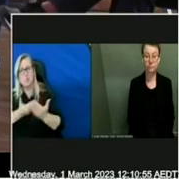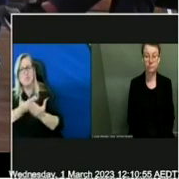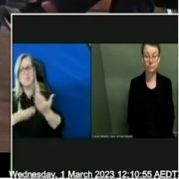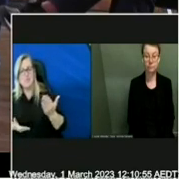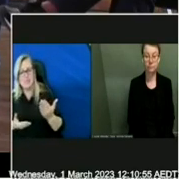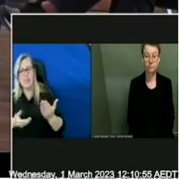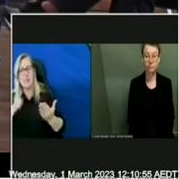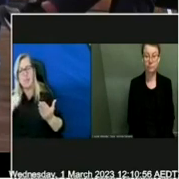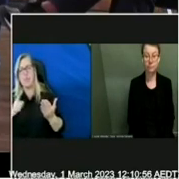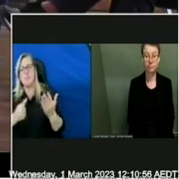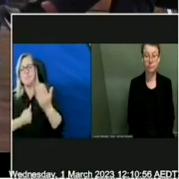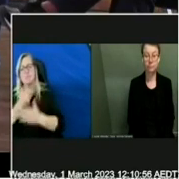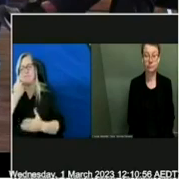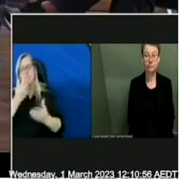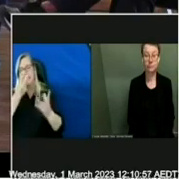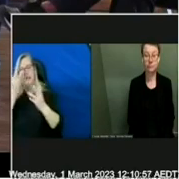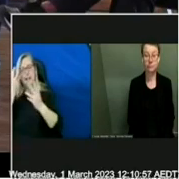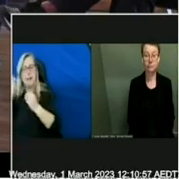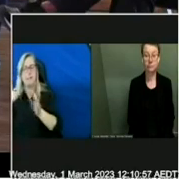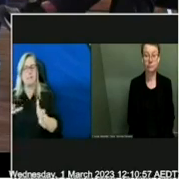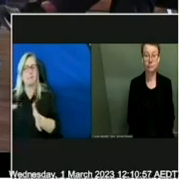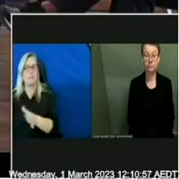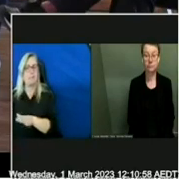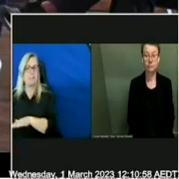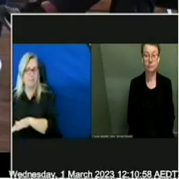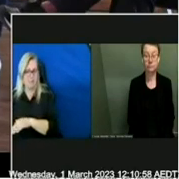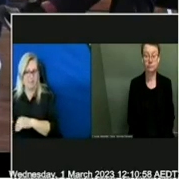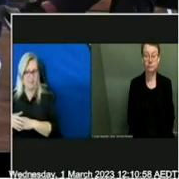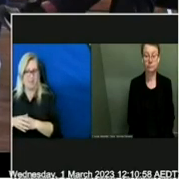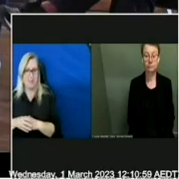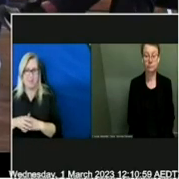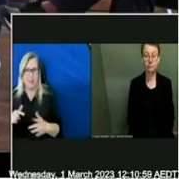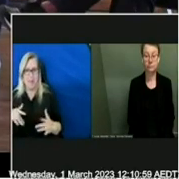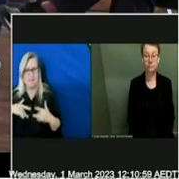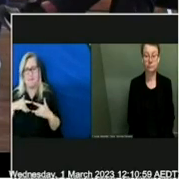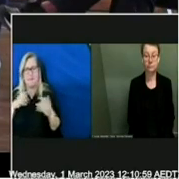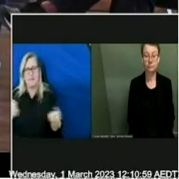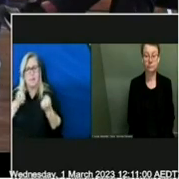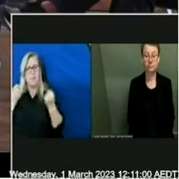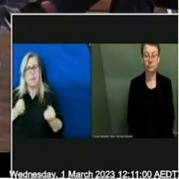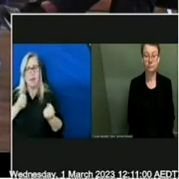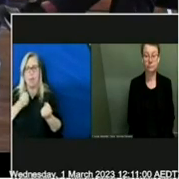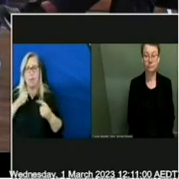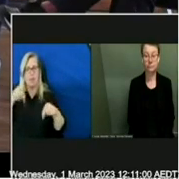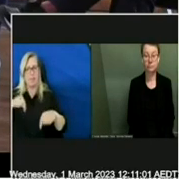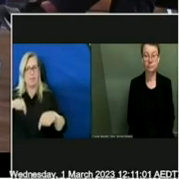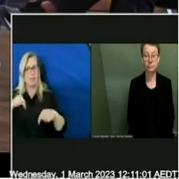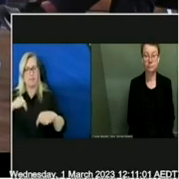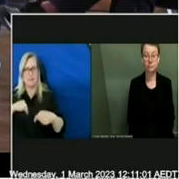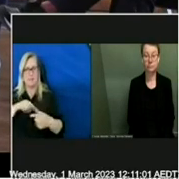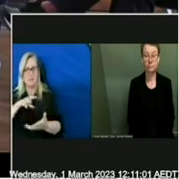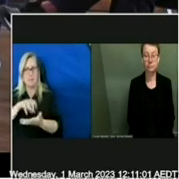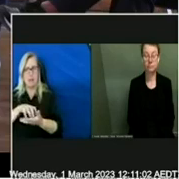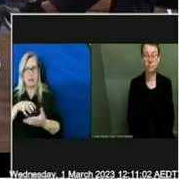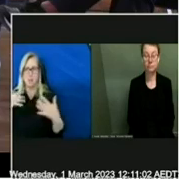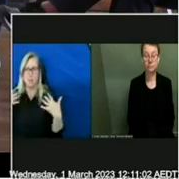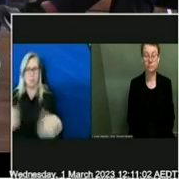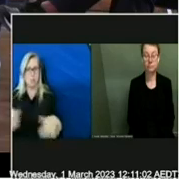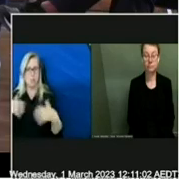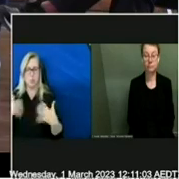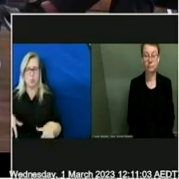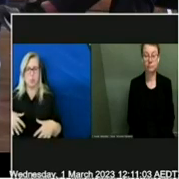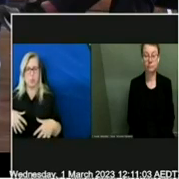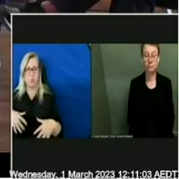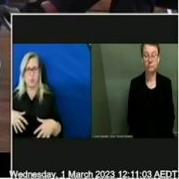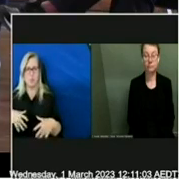So I just feel the power of this place is just beyond... Mm. Well, our great-grandmother lived to 100, so